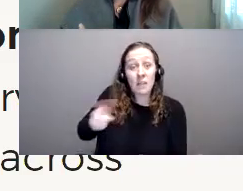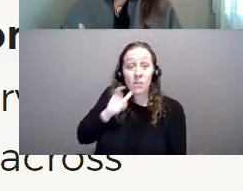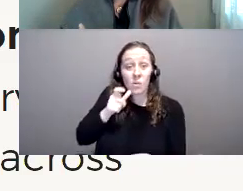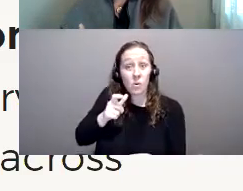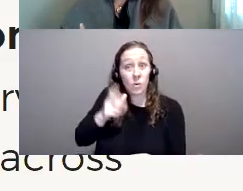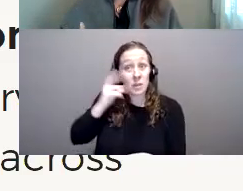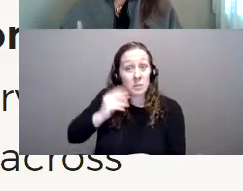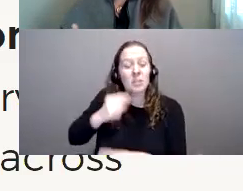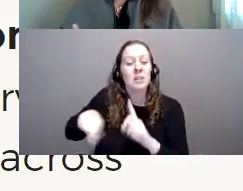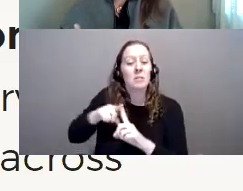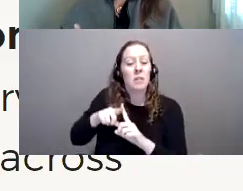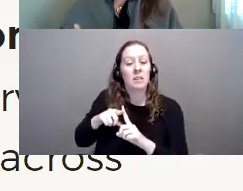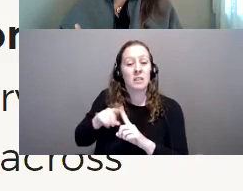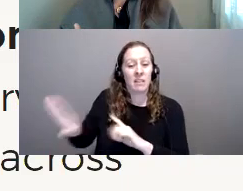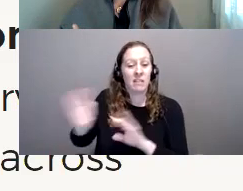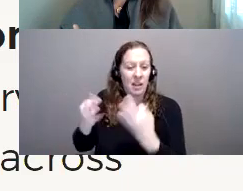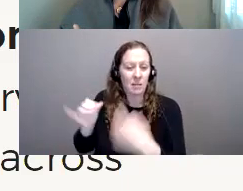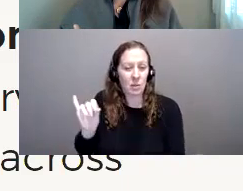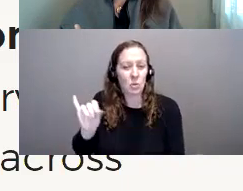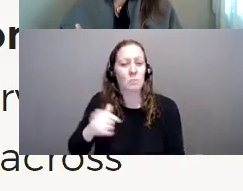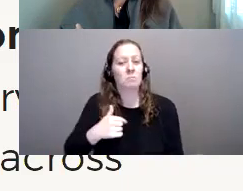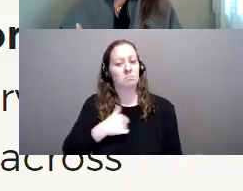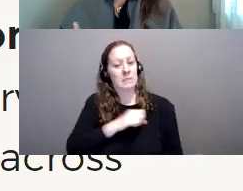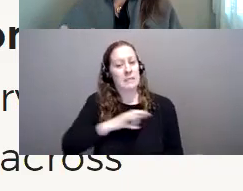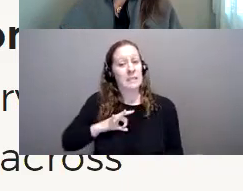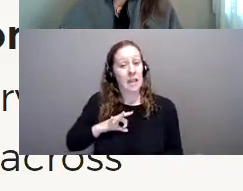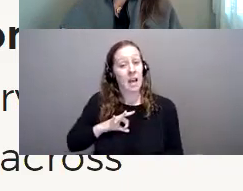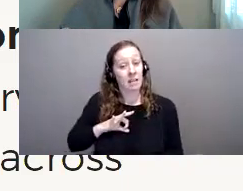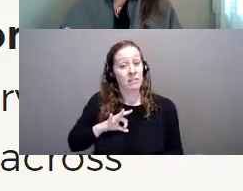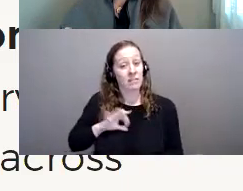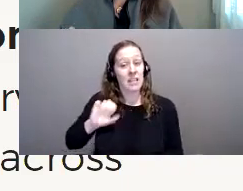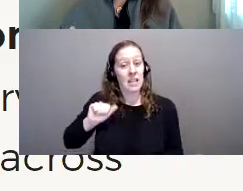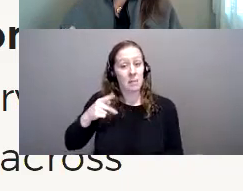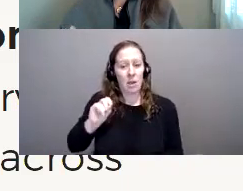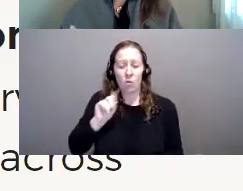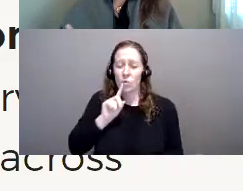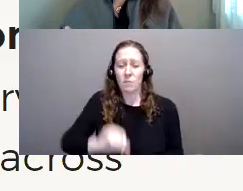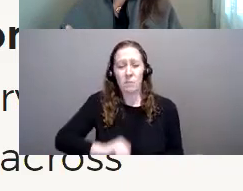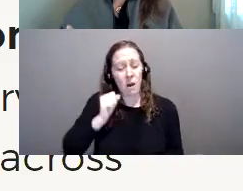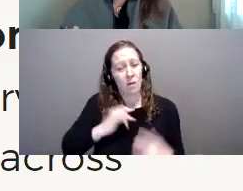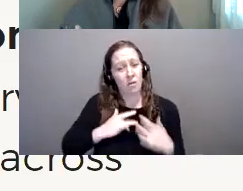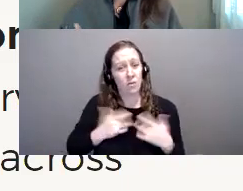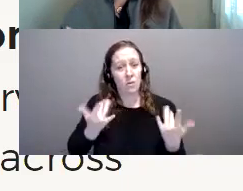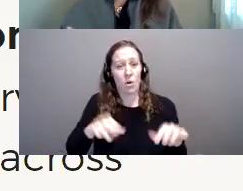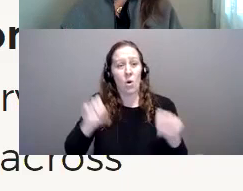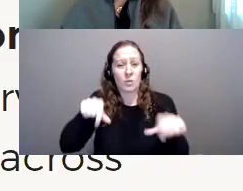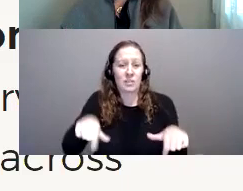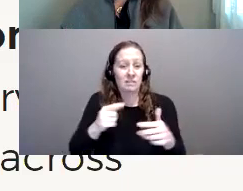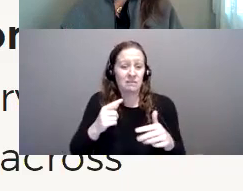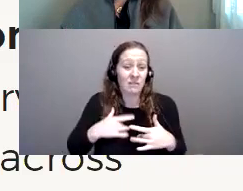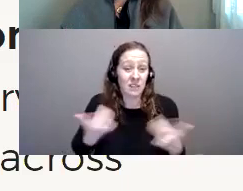of EAPO, we're truly proud, and we are thrilled to be hosting this event to